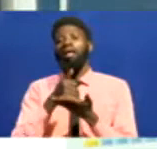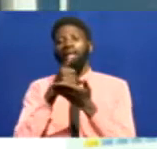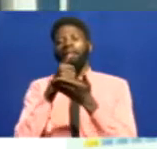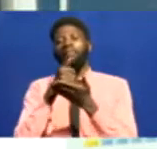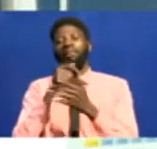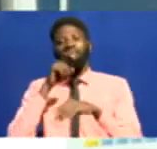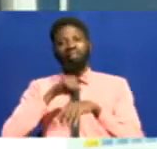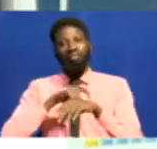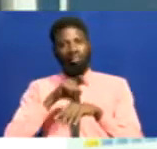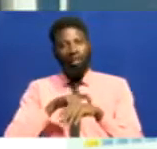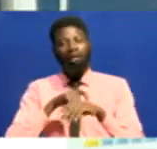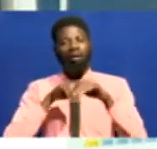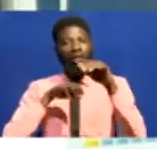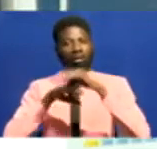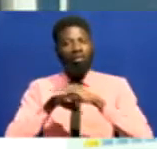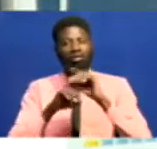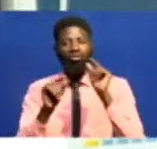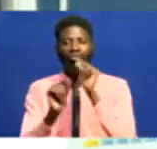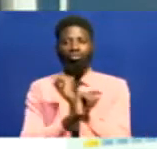during emergencies.